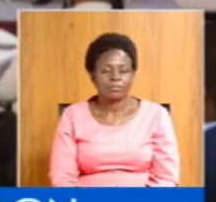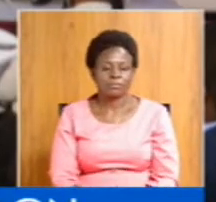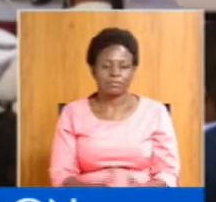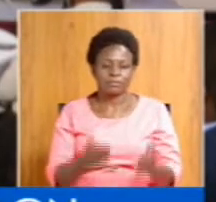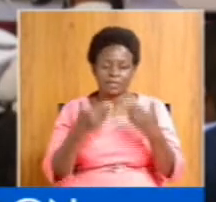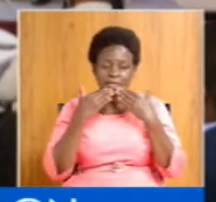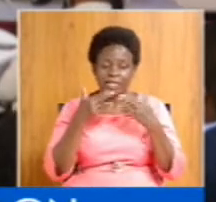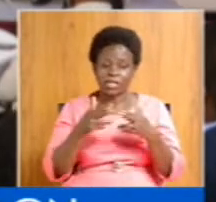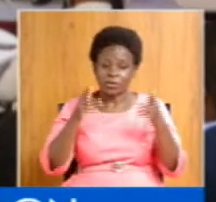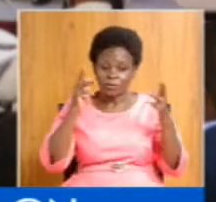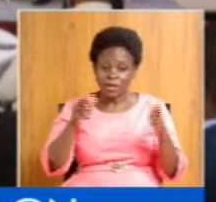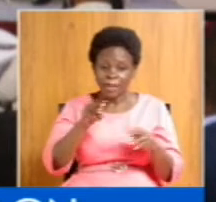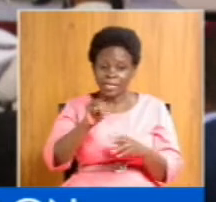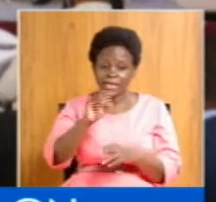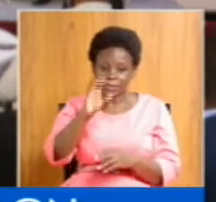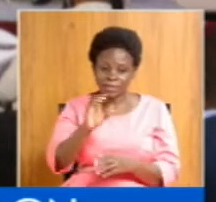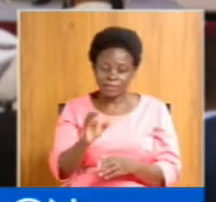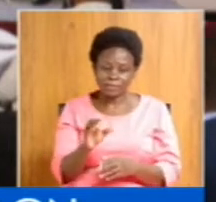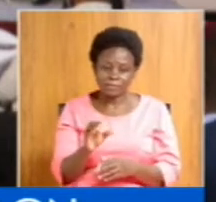Thank you very much, the moderator.